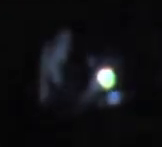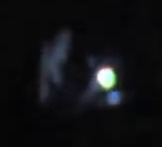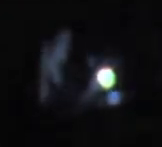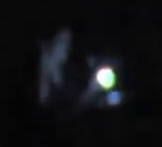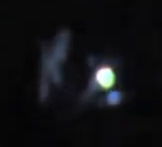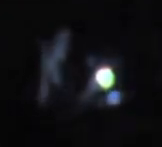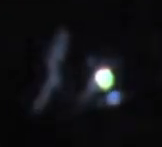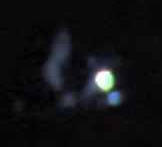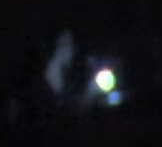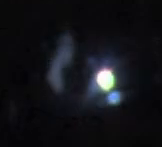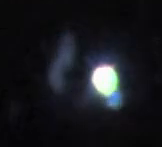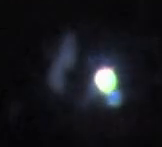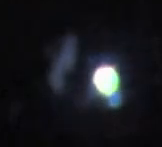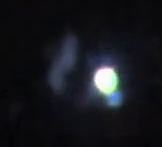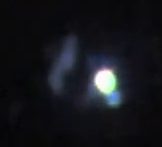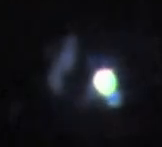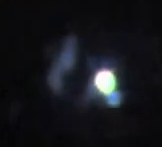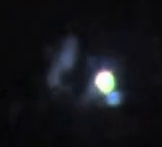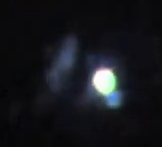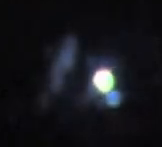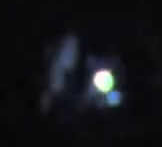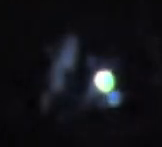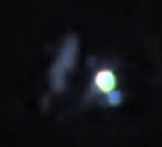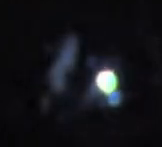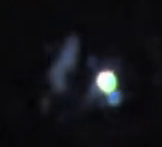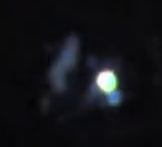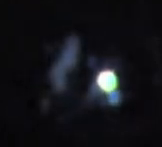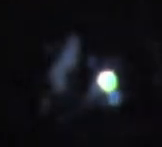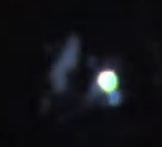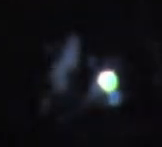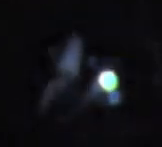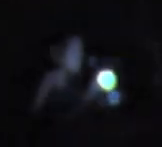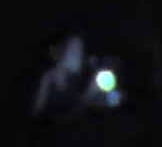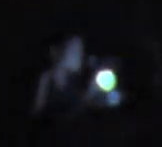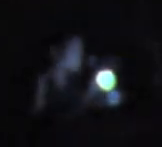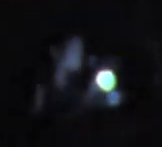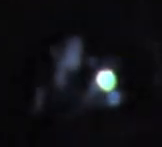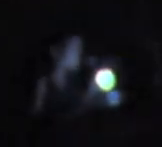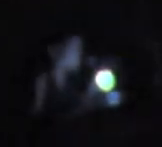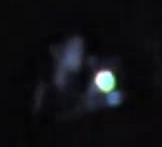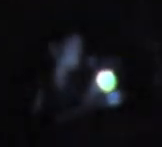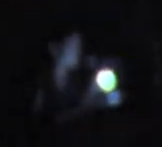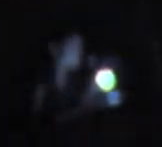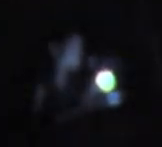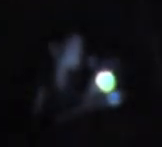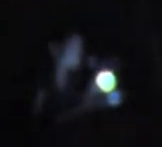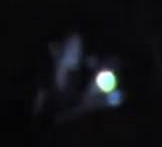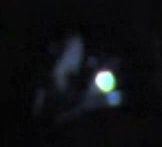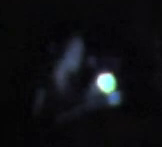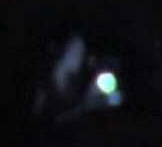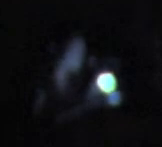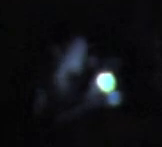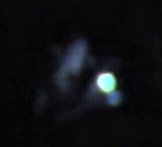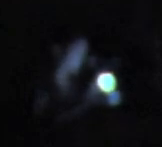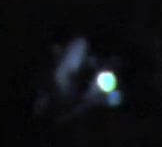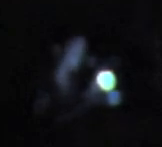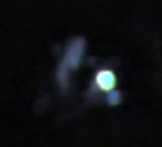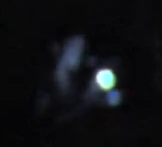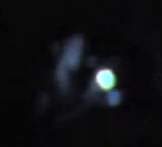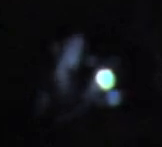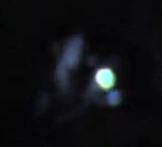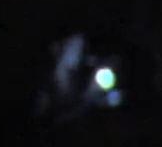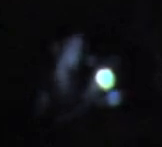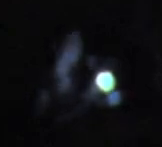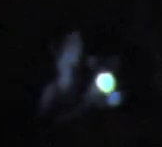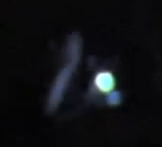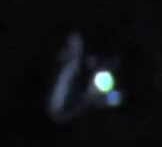each other hey yeah all the dead yeah the million billions and billions of people who are